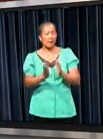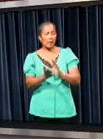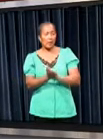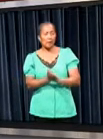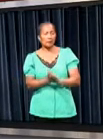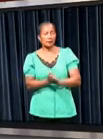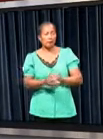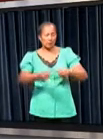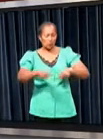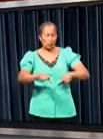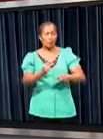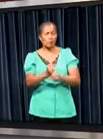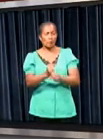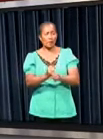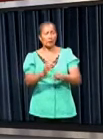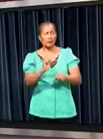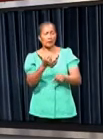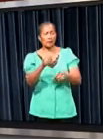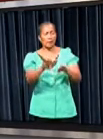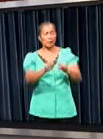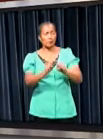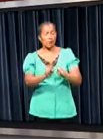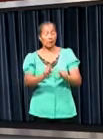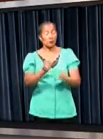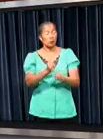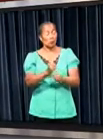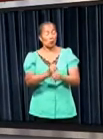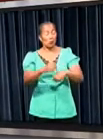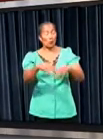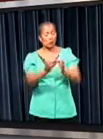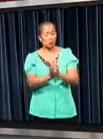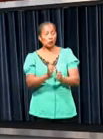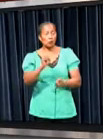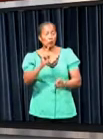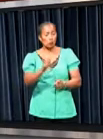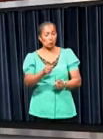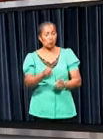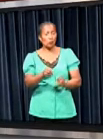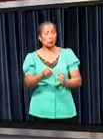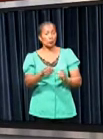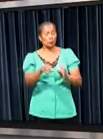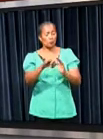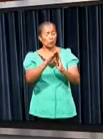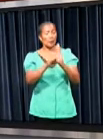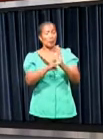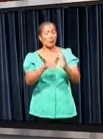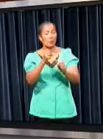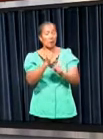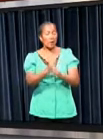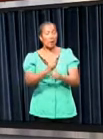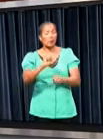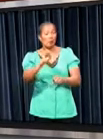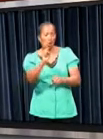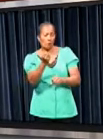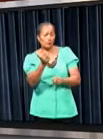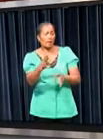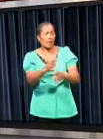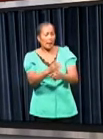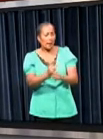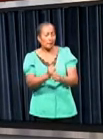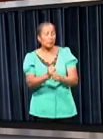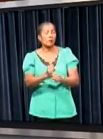forced labor in Suriname. The working group should soon come up with a crash program to